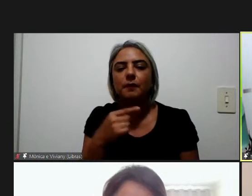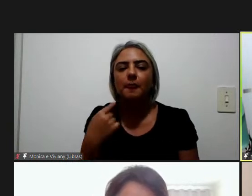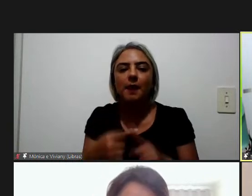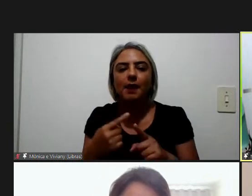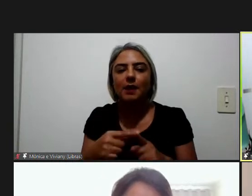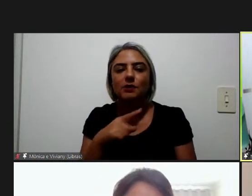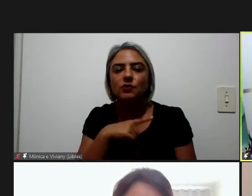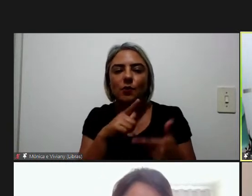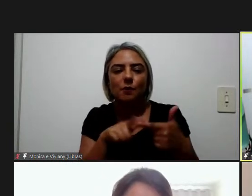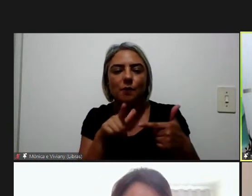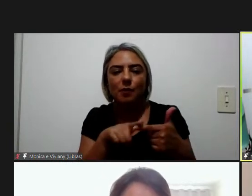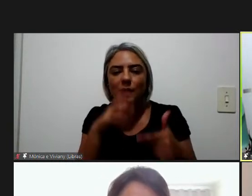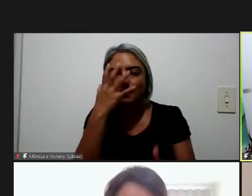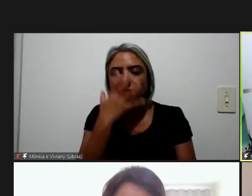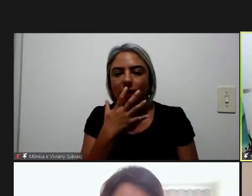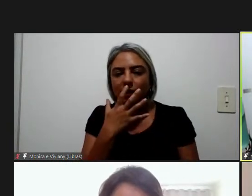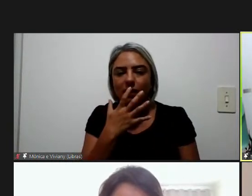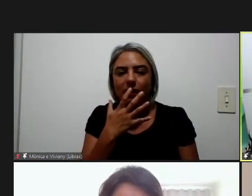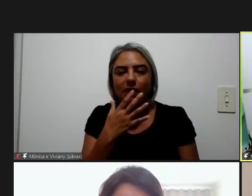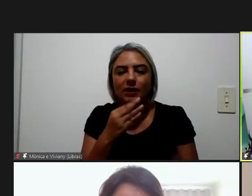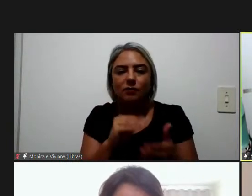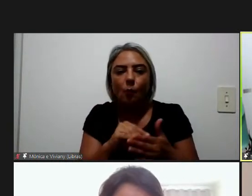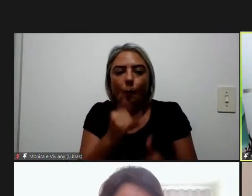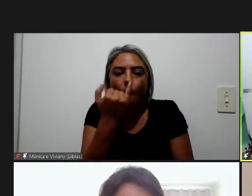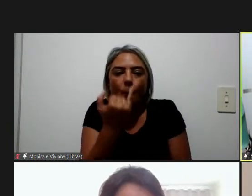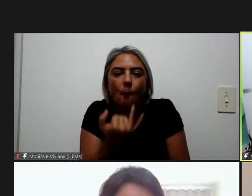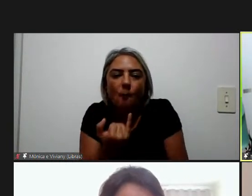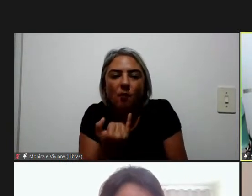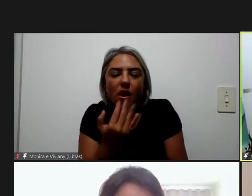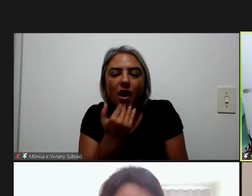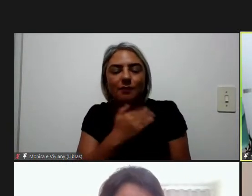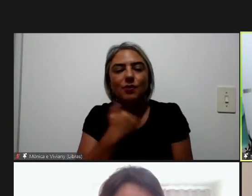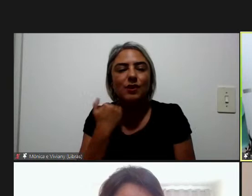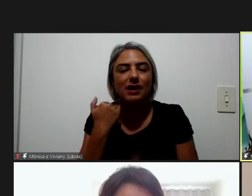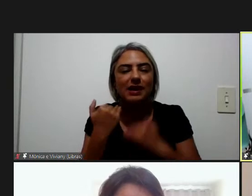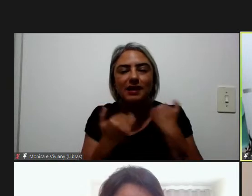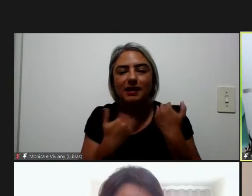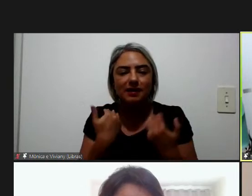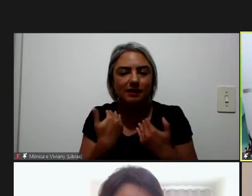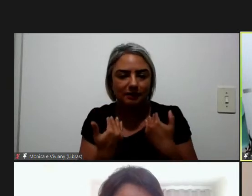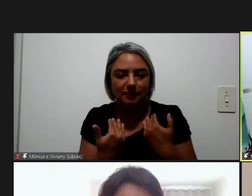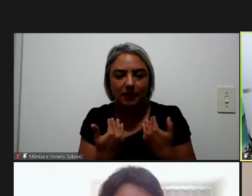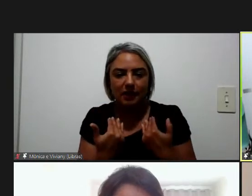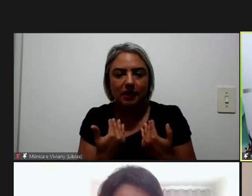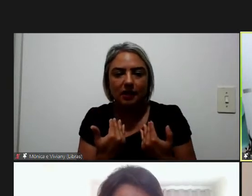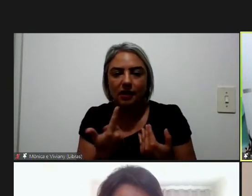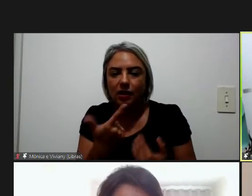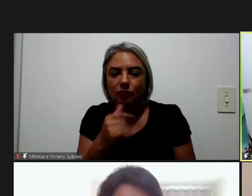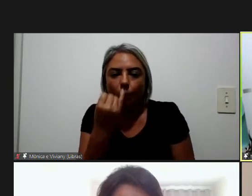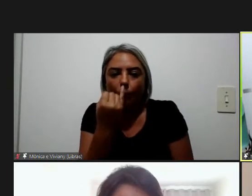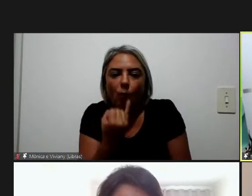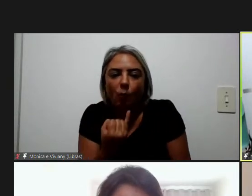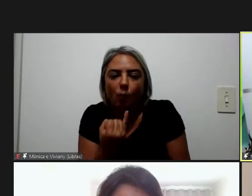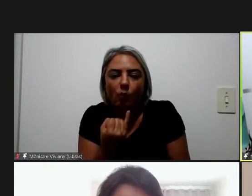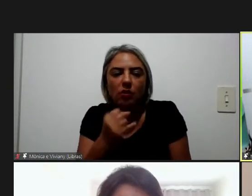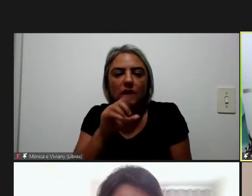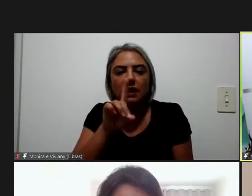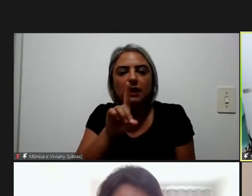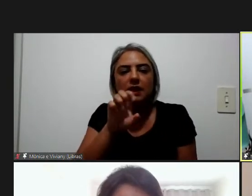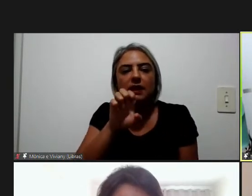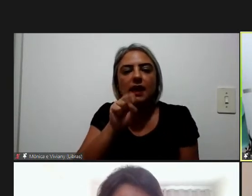was we have a very malnutrition trouble